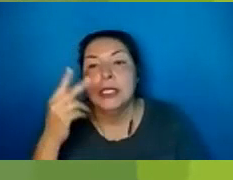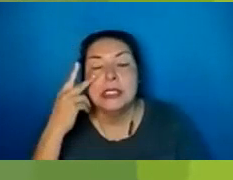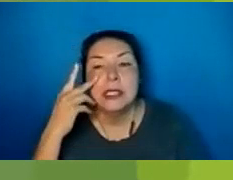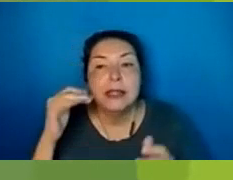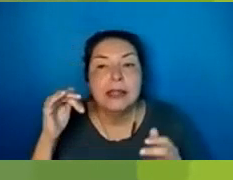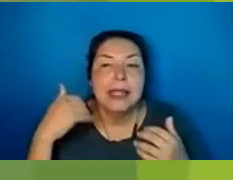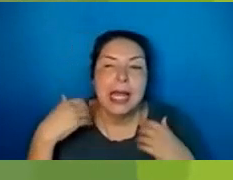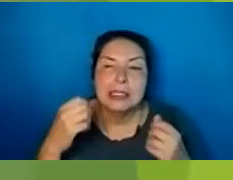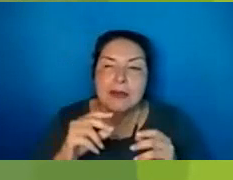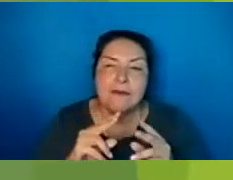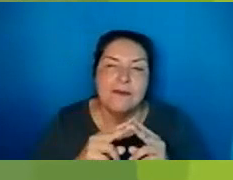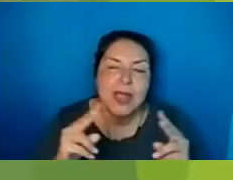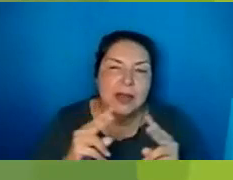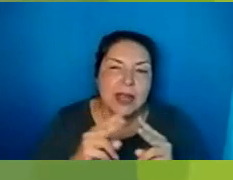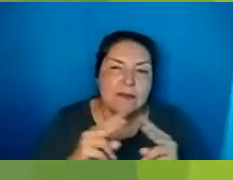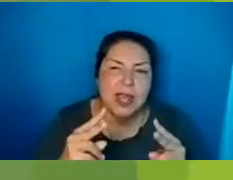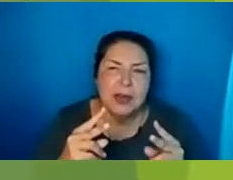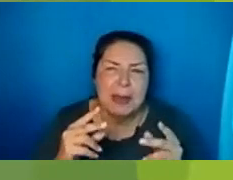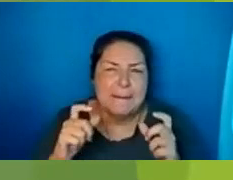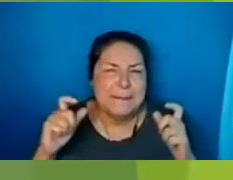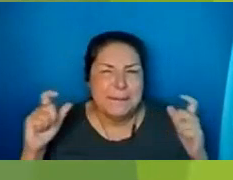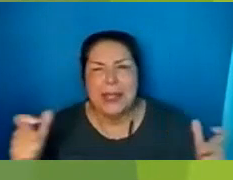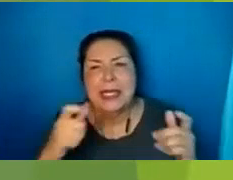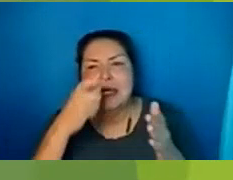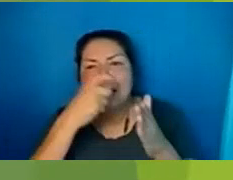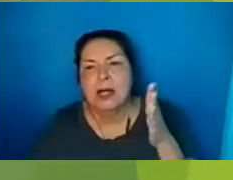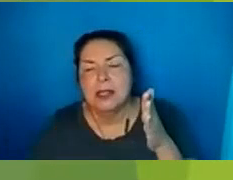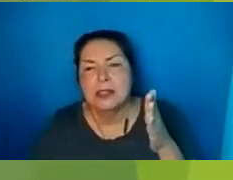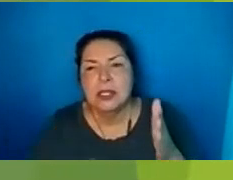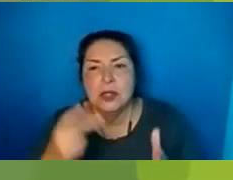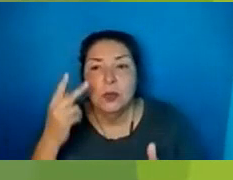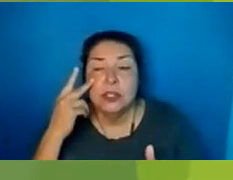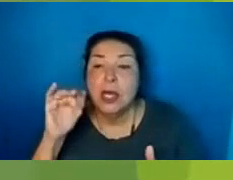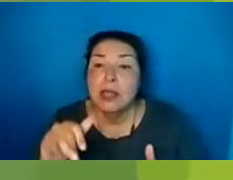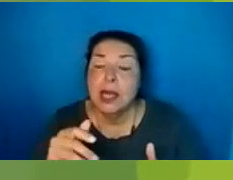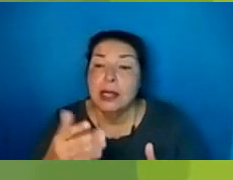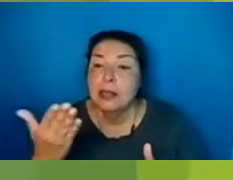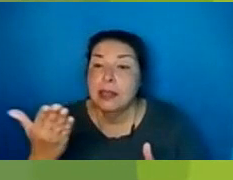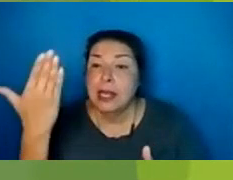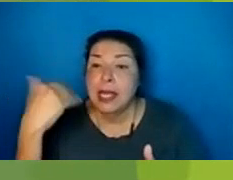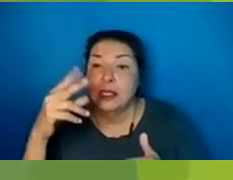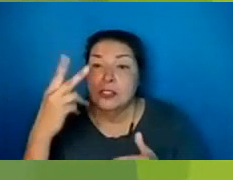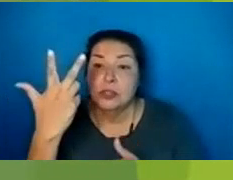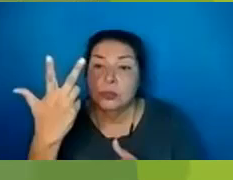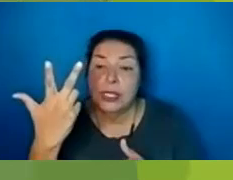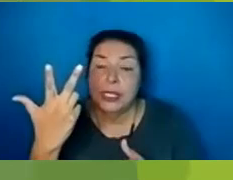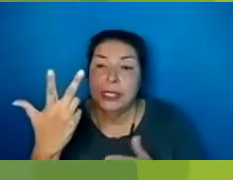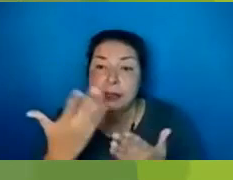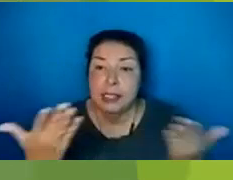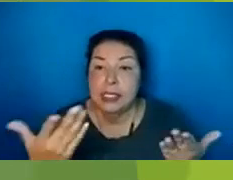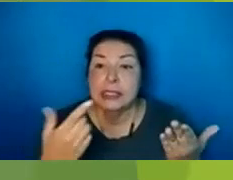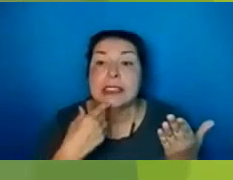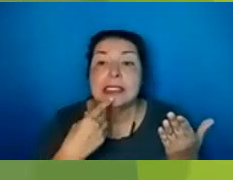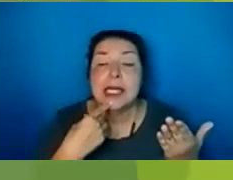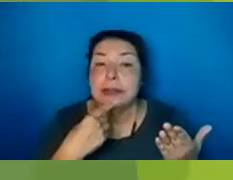very, very real price. We saw that in the last three things that they said. They